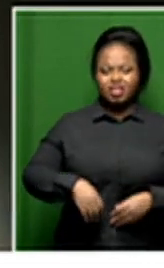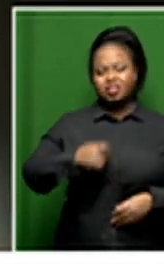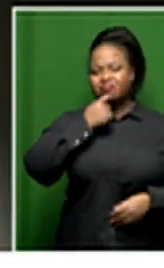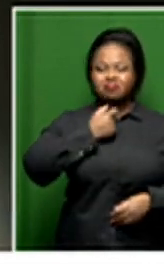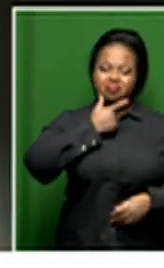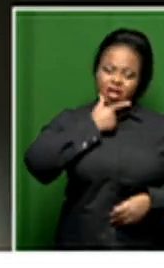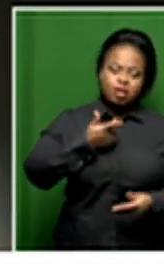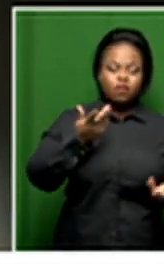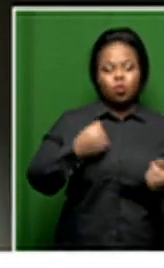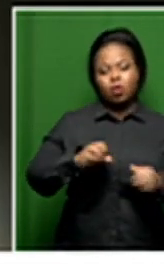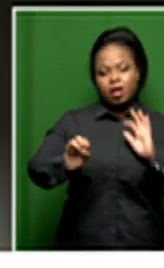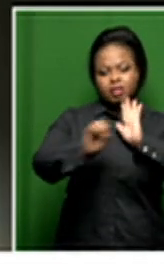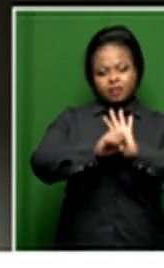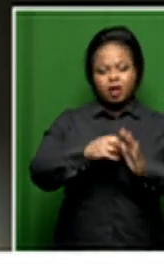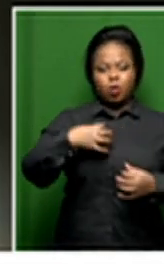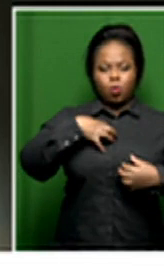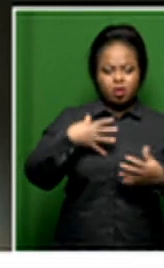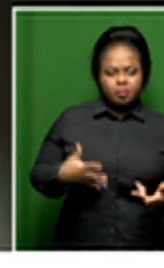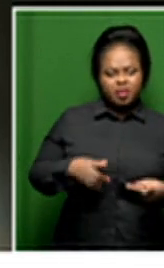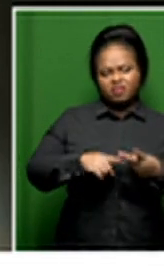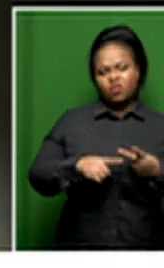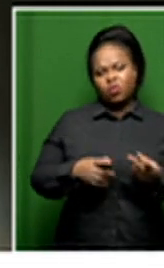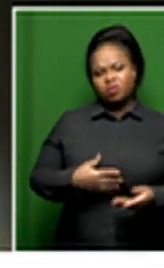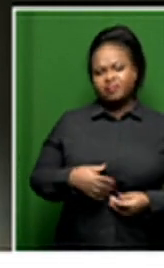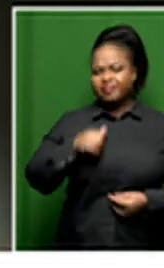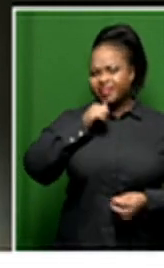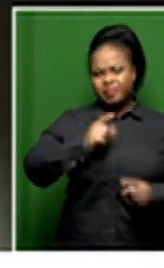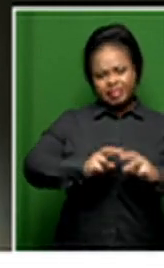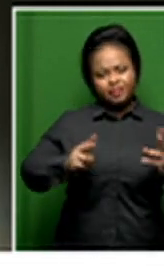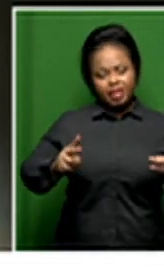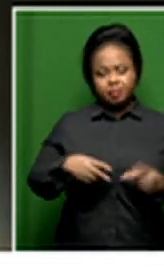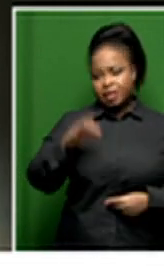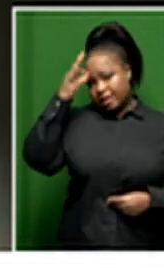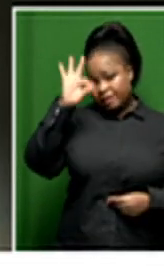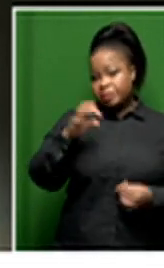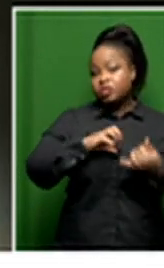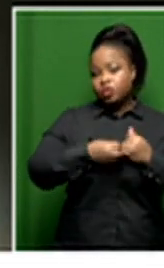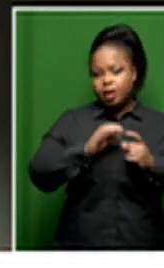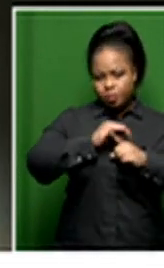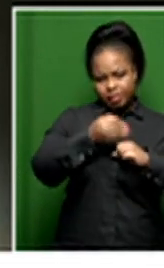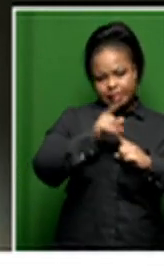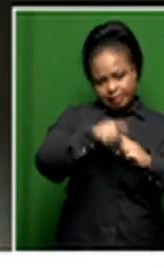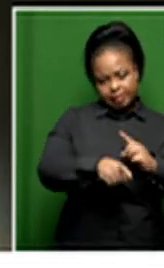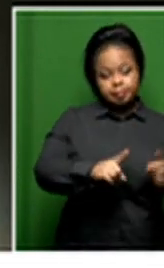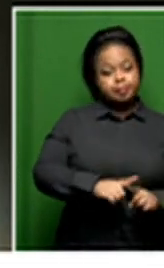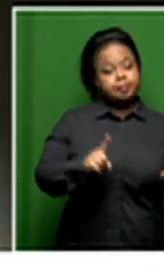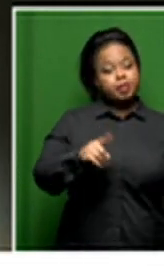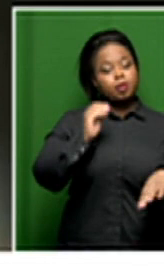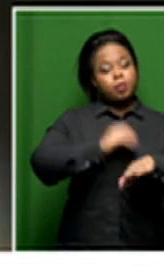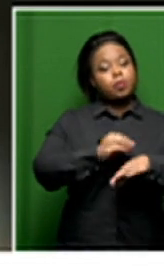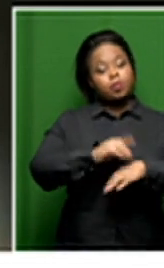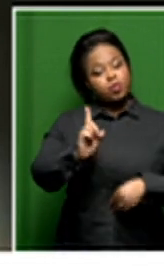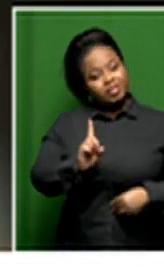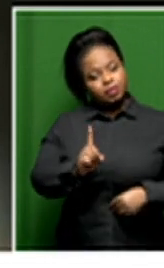orientation, gender identity, gender expression, sex characteristics. The problem, though, is that you will find